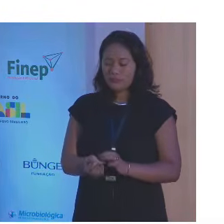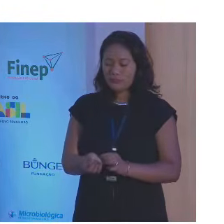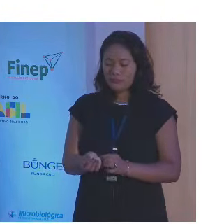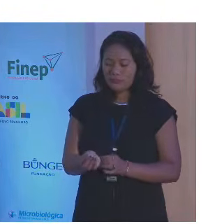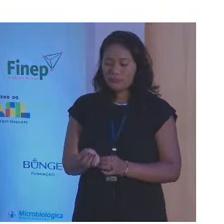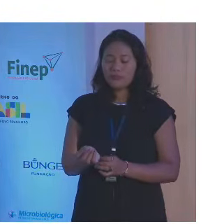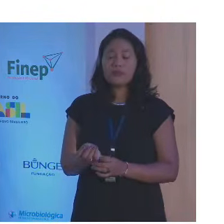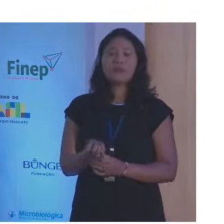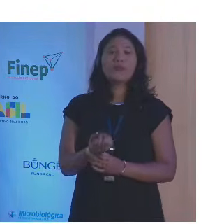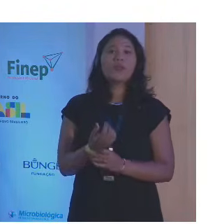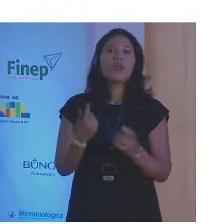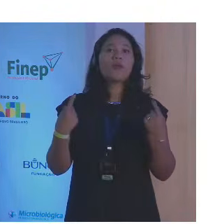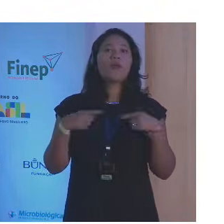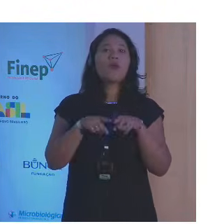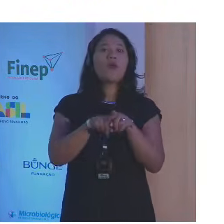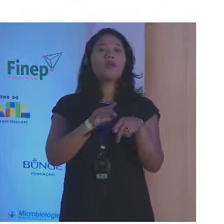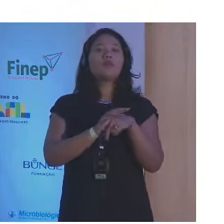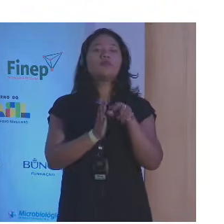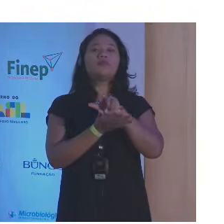Different style.